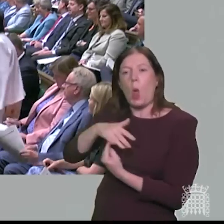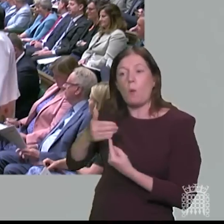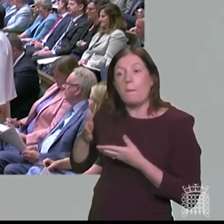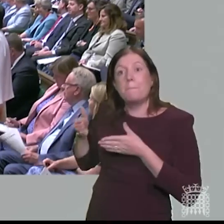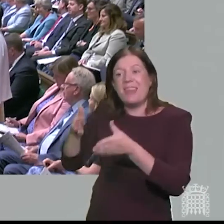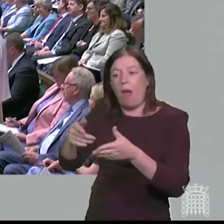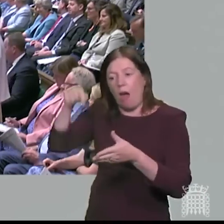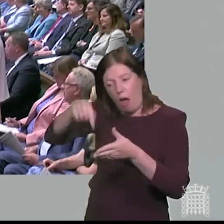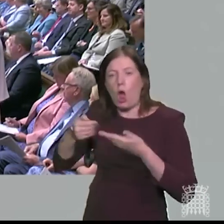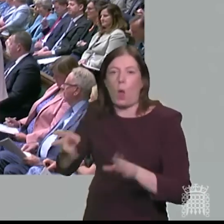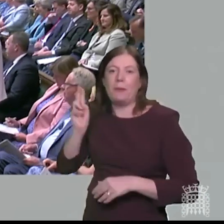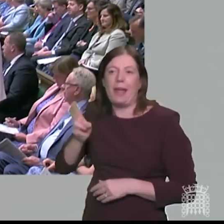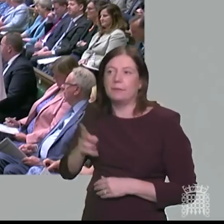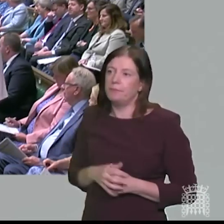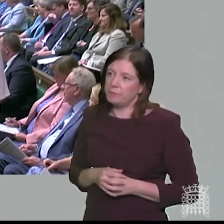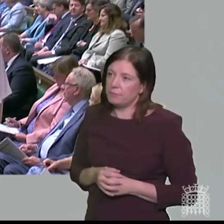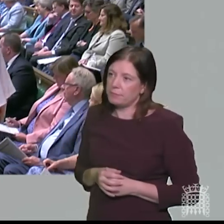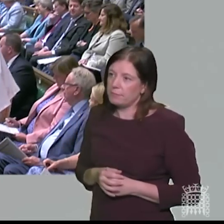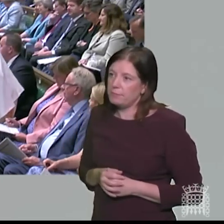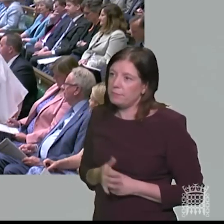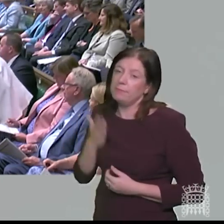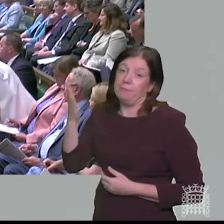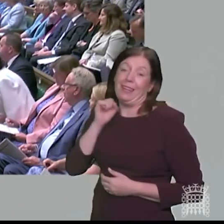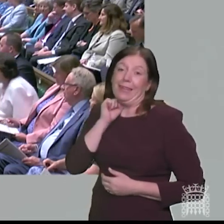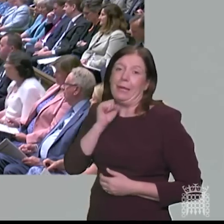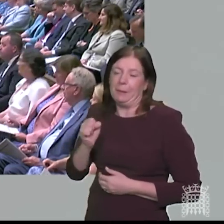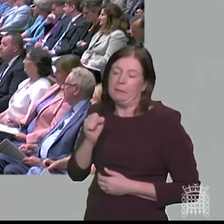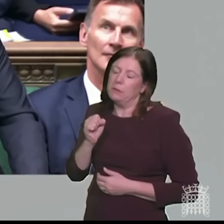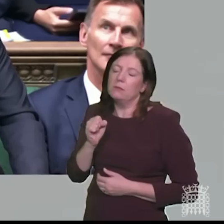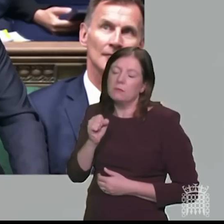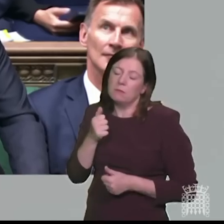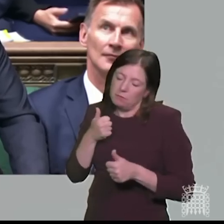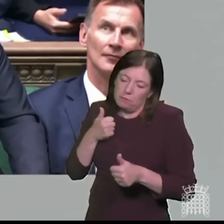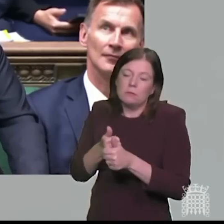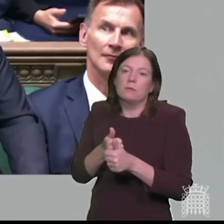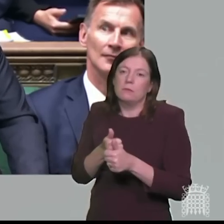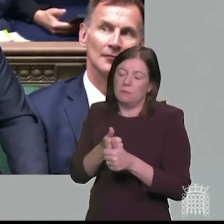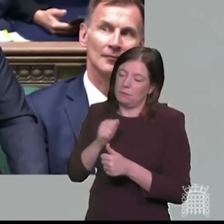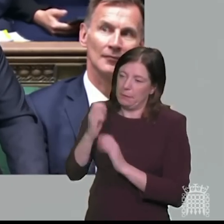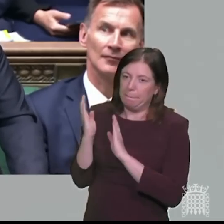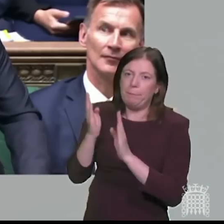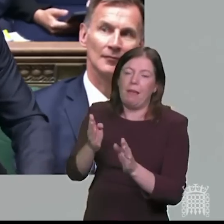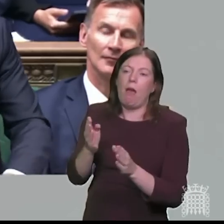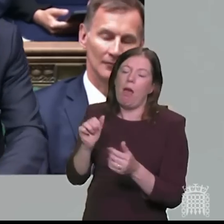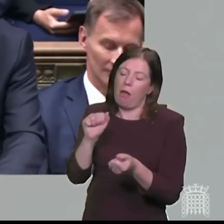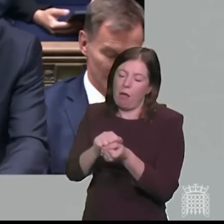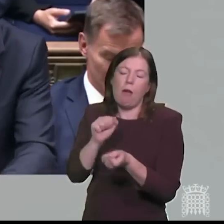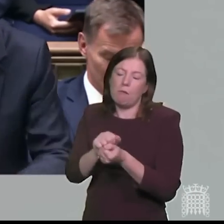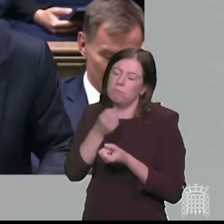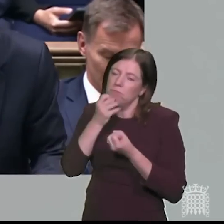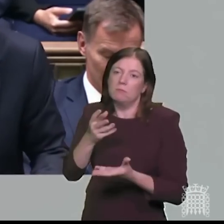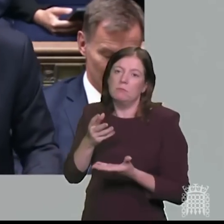Minister. Mr. Speaker, can I welcome my honourable friend's commitment to the important community assets in his constituency, such as the